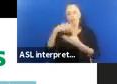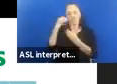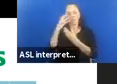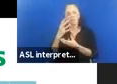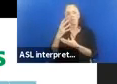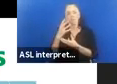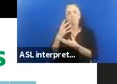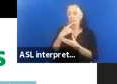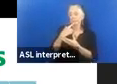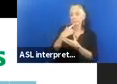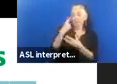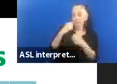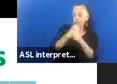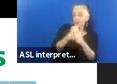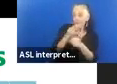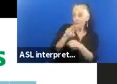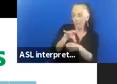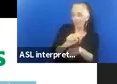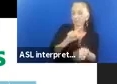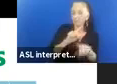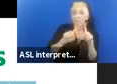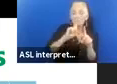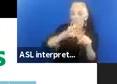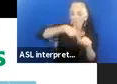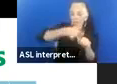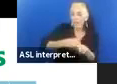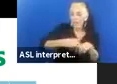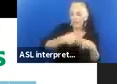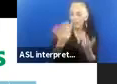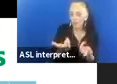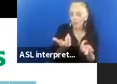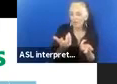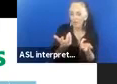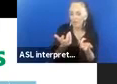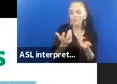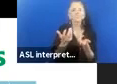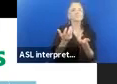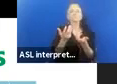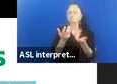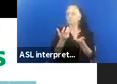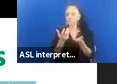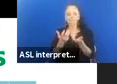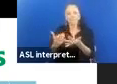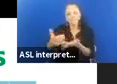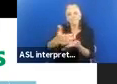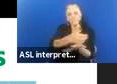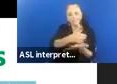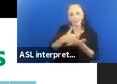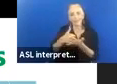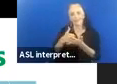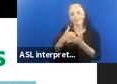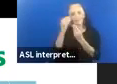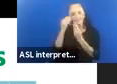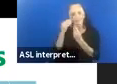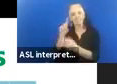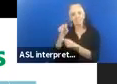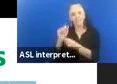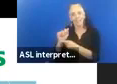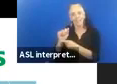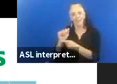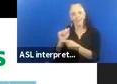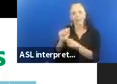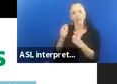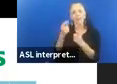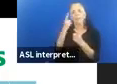virus. But what's really happening is a massive acceleration of the collection of that data to mine it